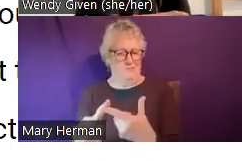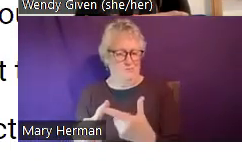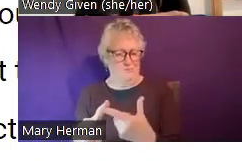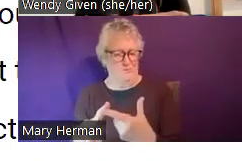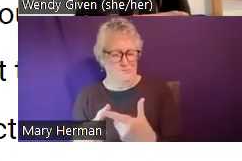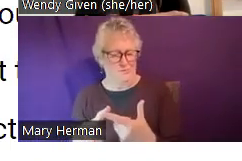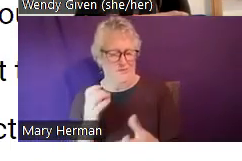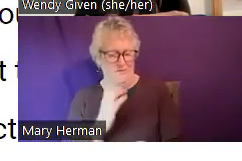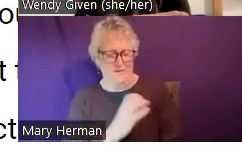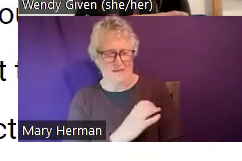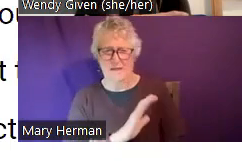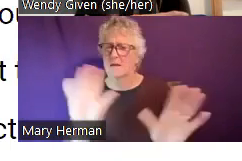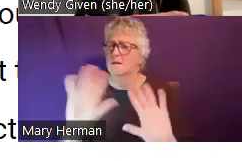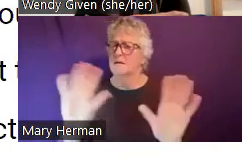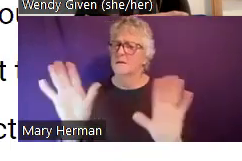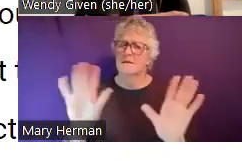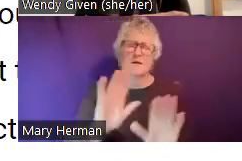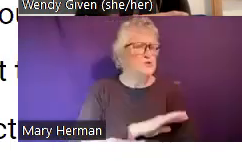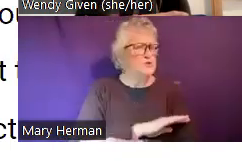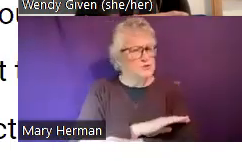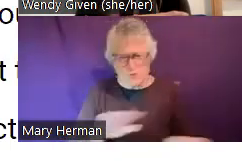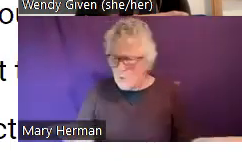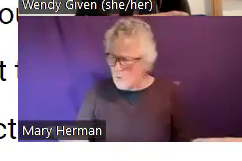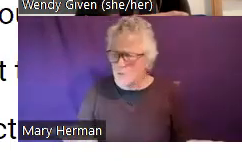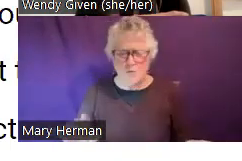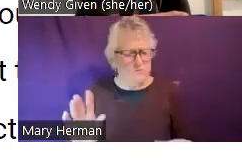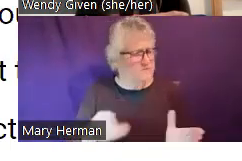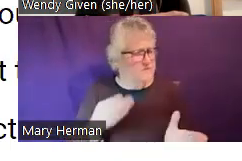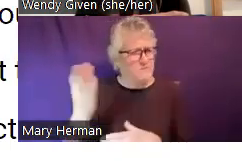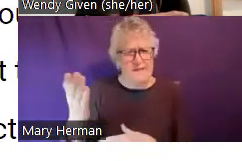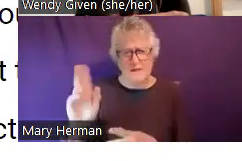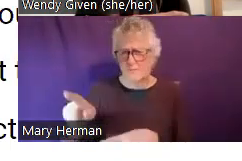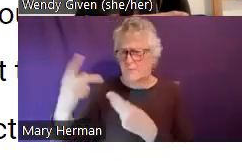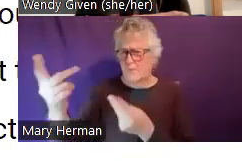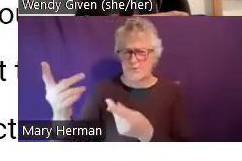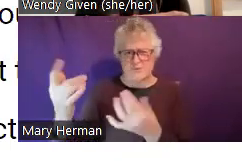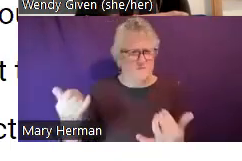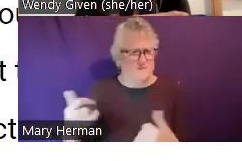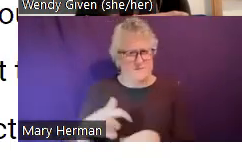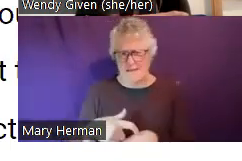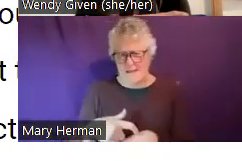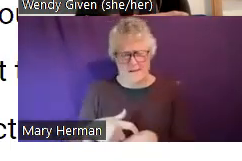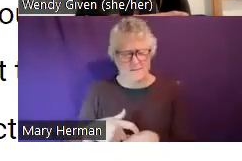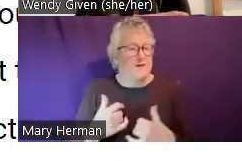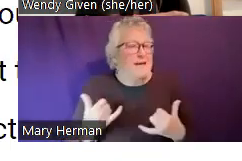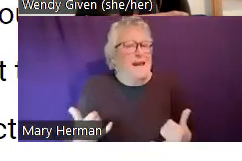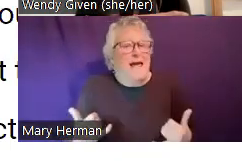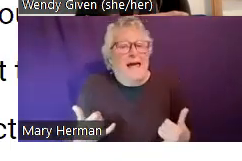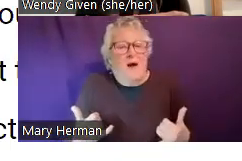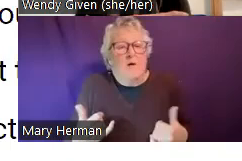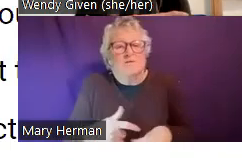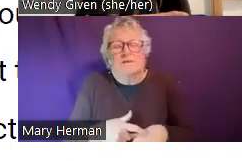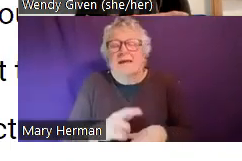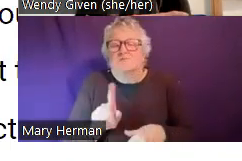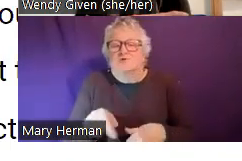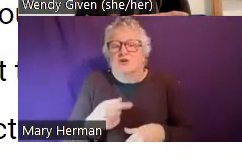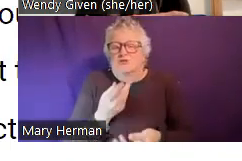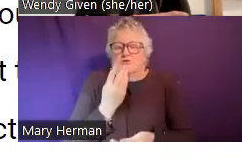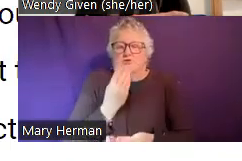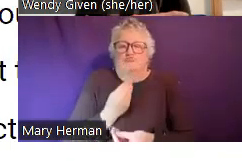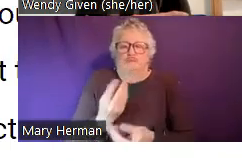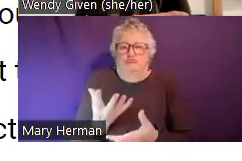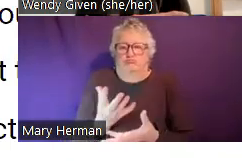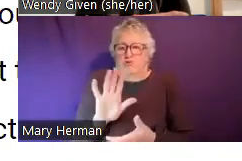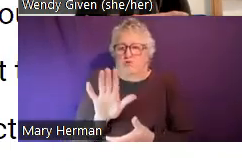the commission at this time. It's really, this is an opportunity for you to share your interest in the project, and speak